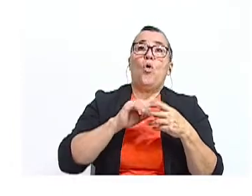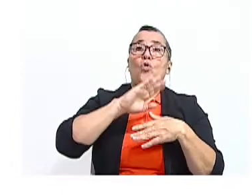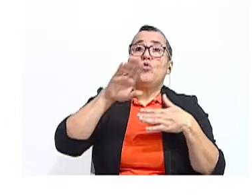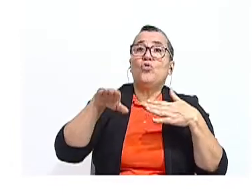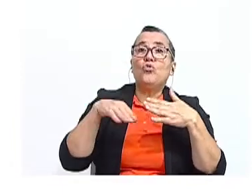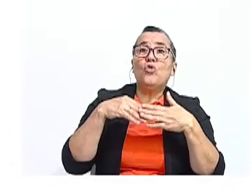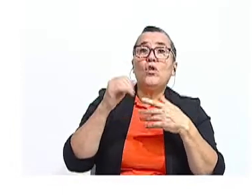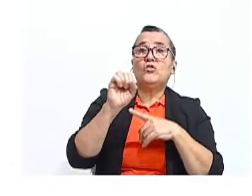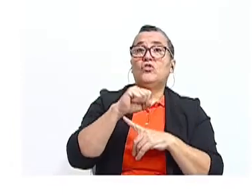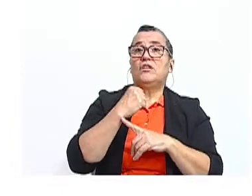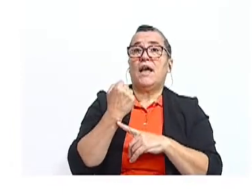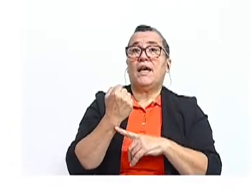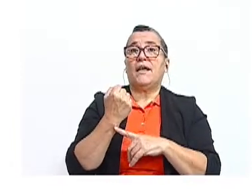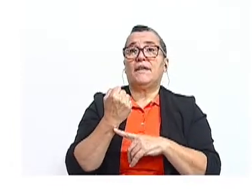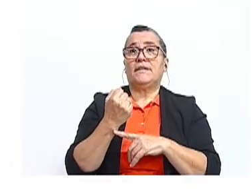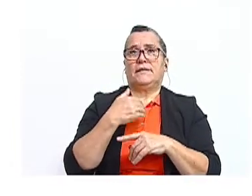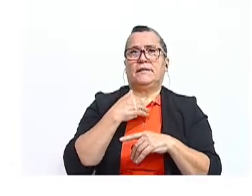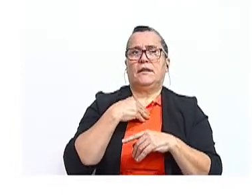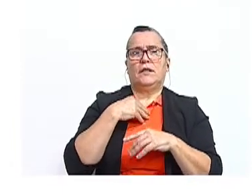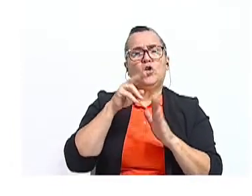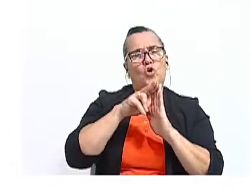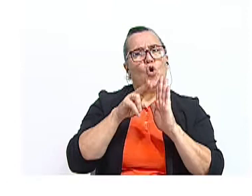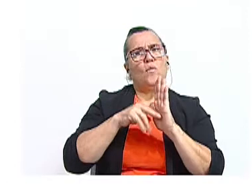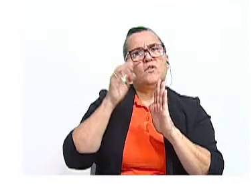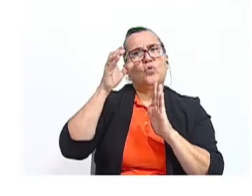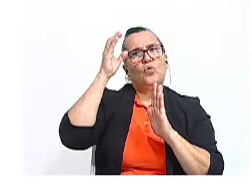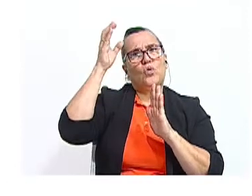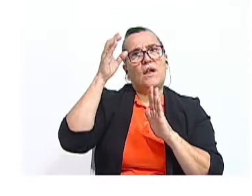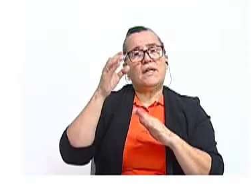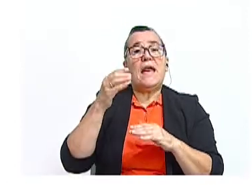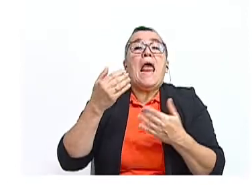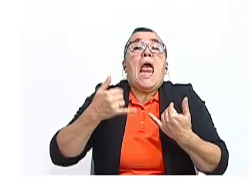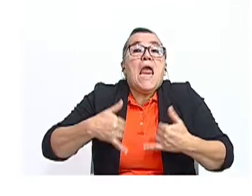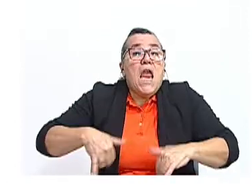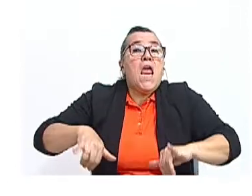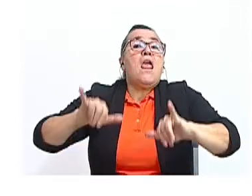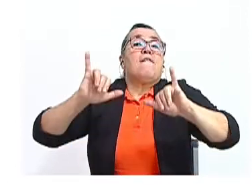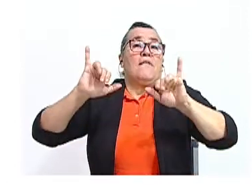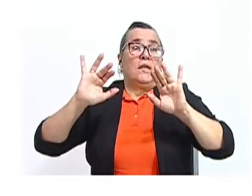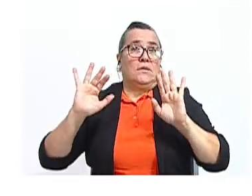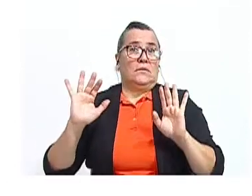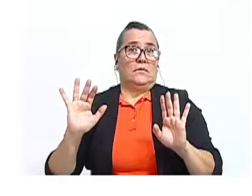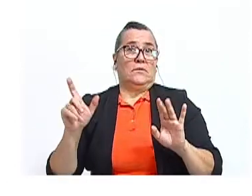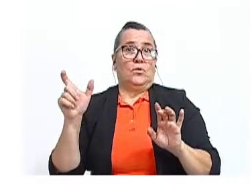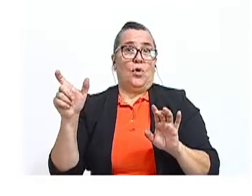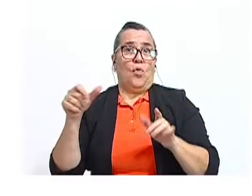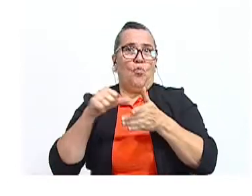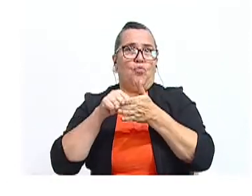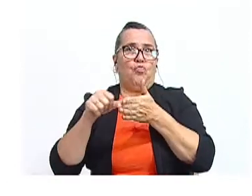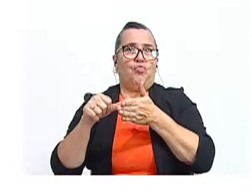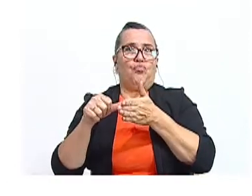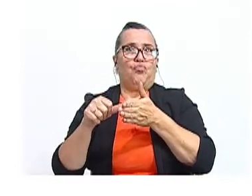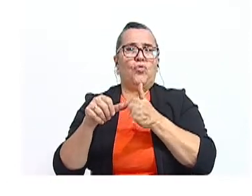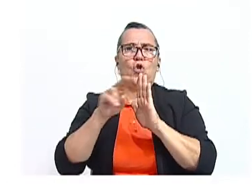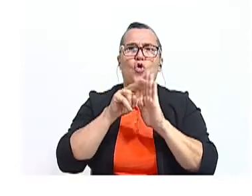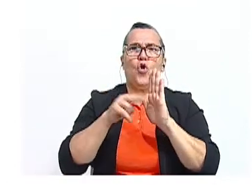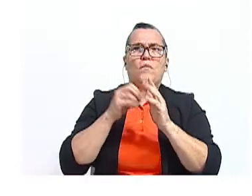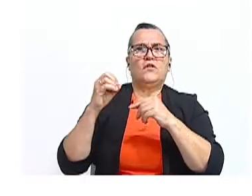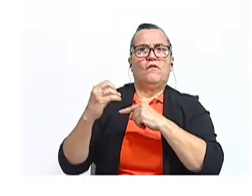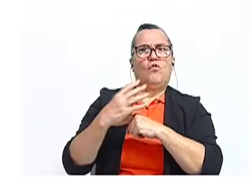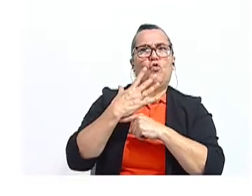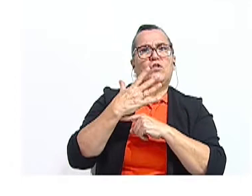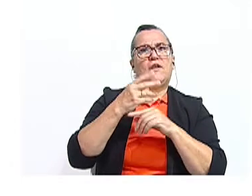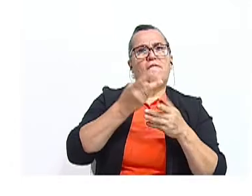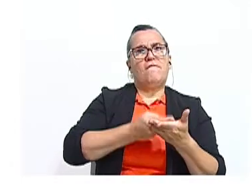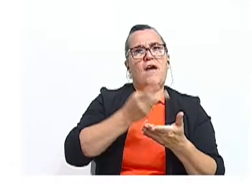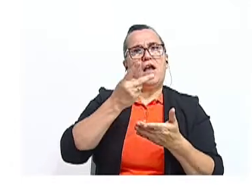example, all societies have cultural norms. Even though norms influence our values, attitudes, and